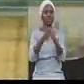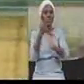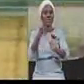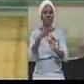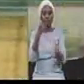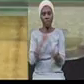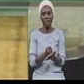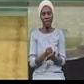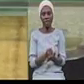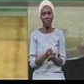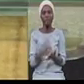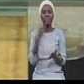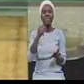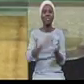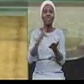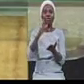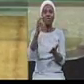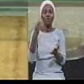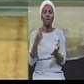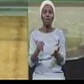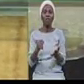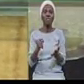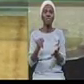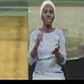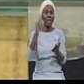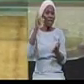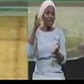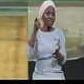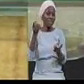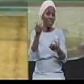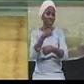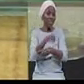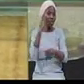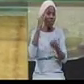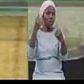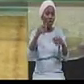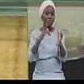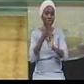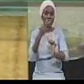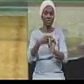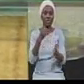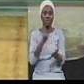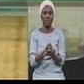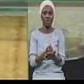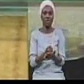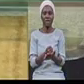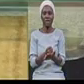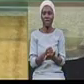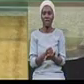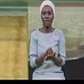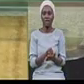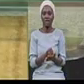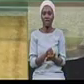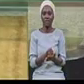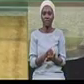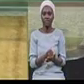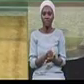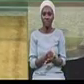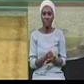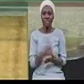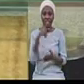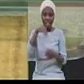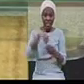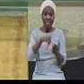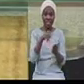latter days will come in Jesus' name. In this state, our own state here, Lagos